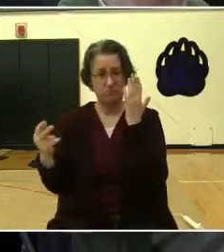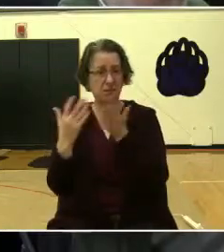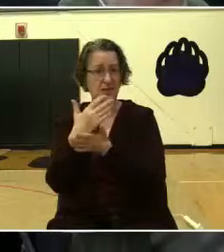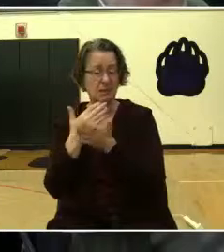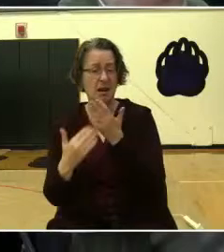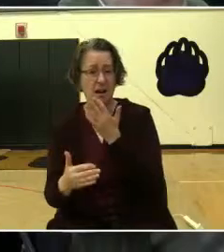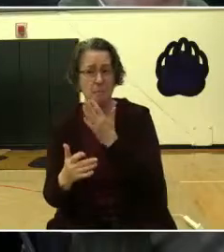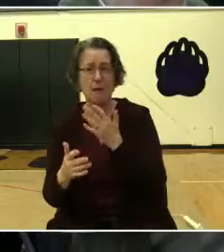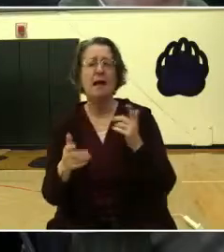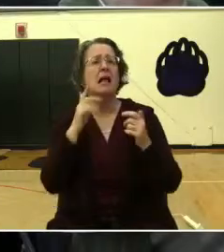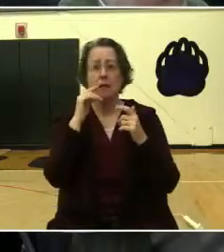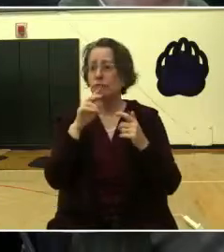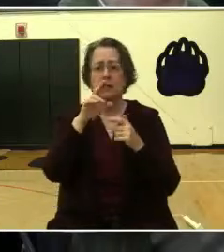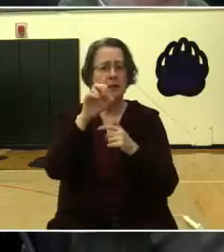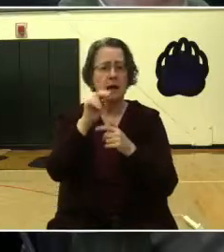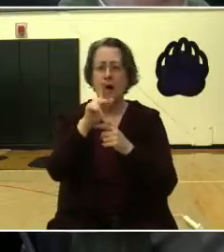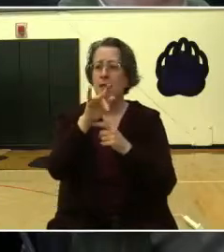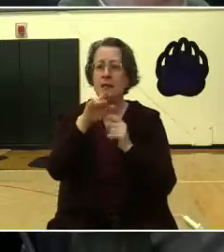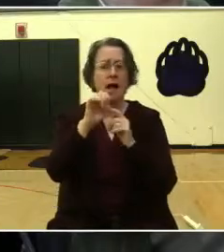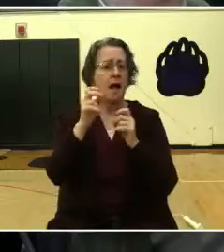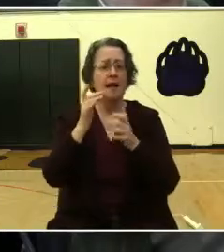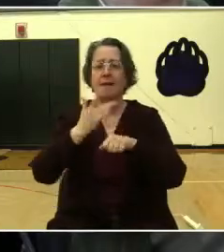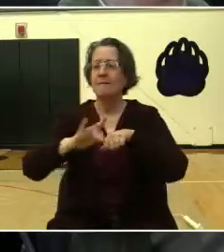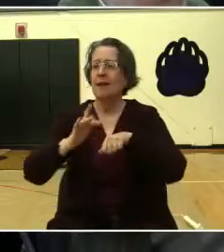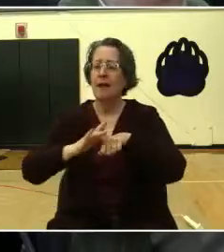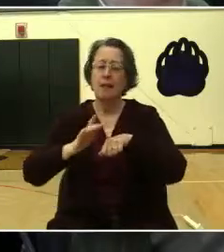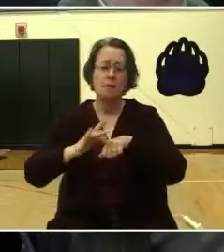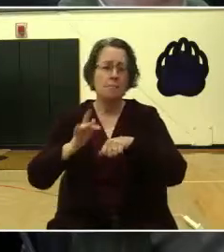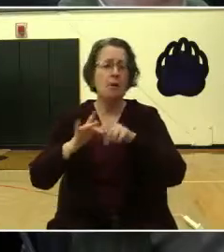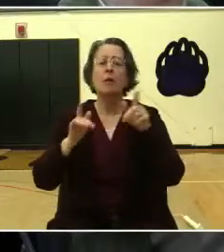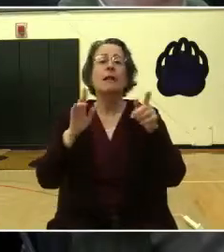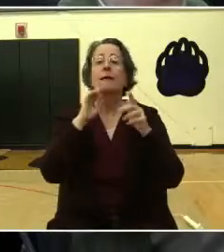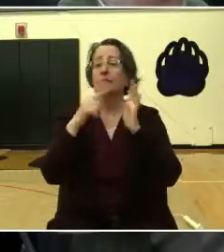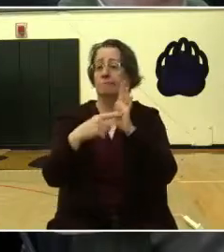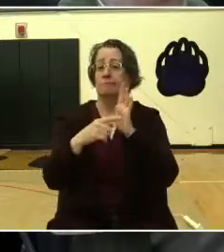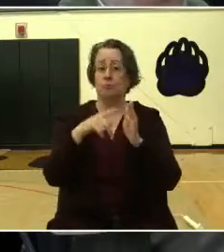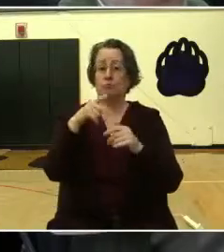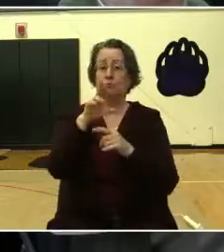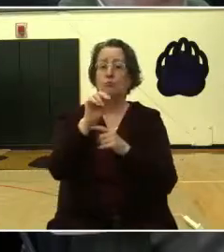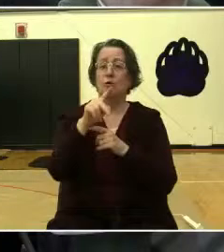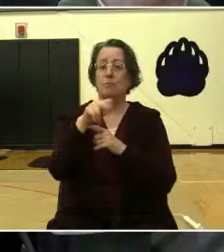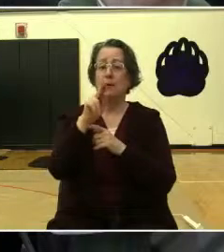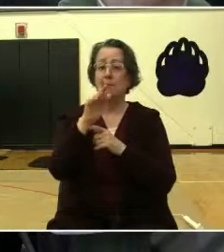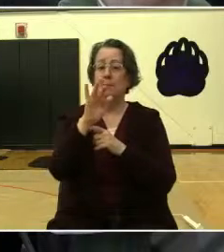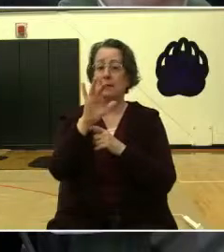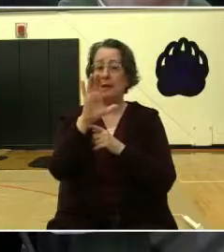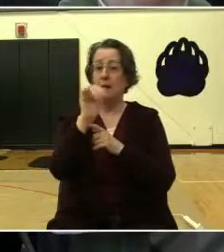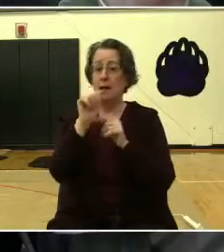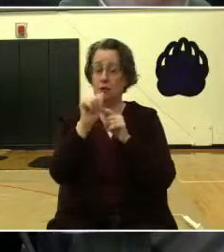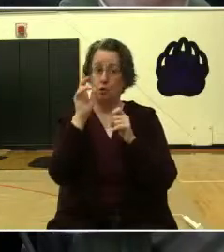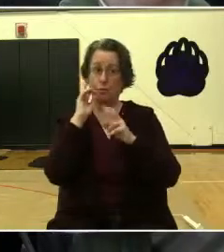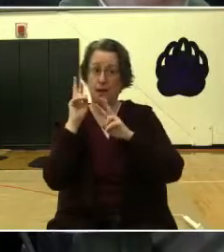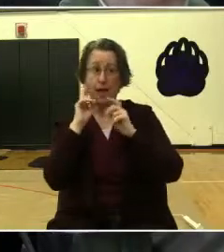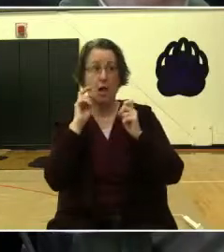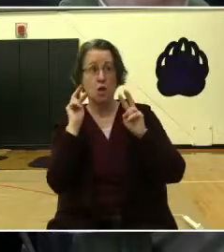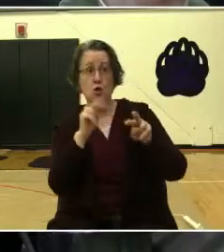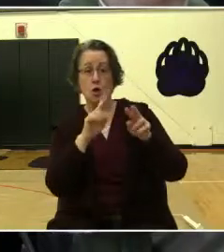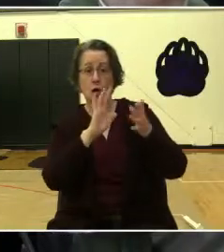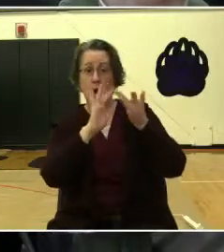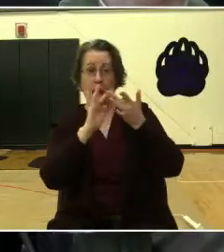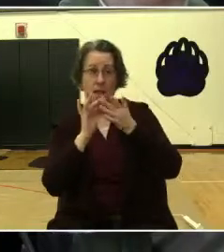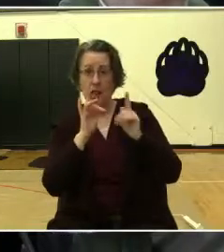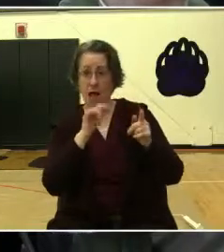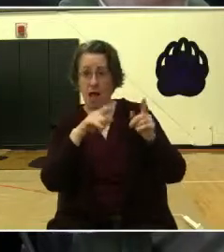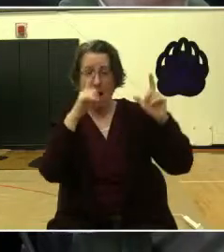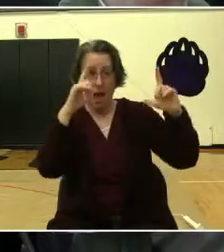available online through organizations like Pro publica these requests represent only a portion of these